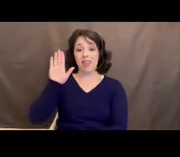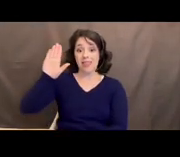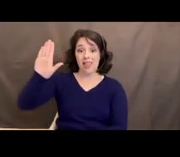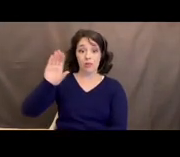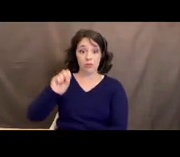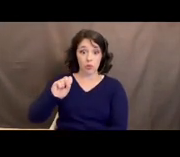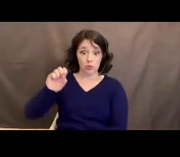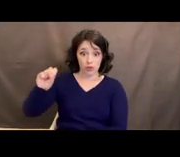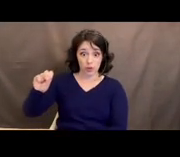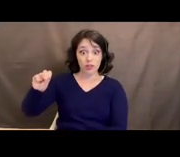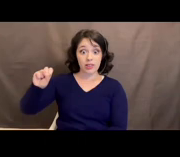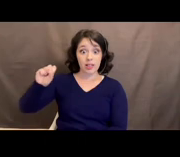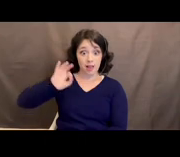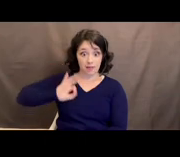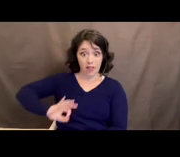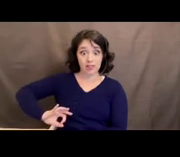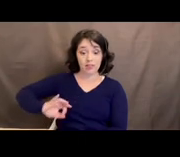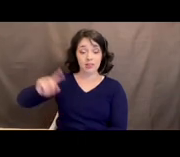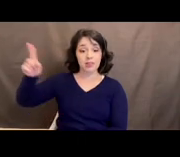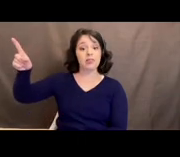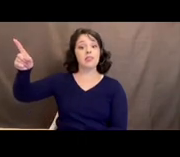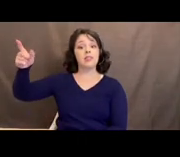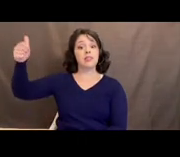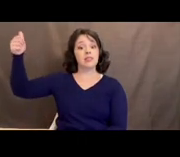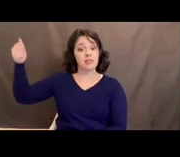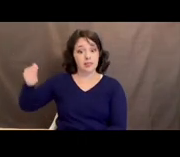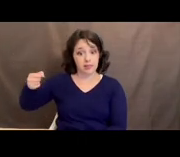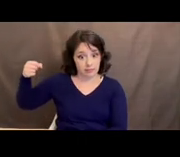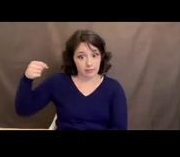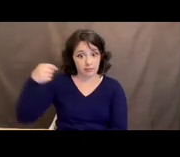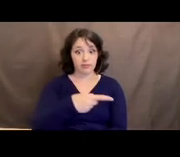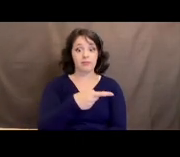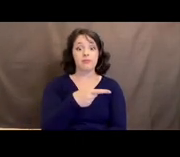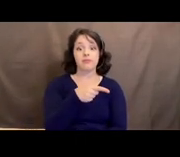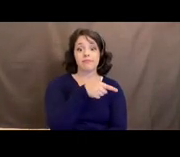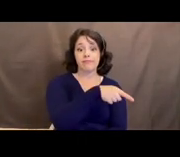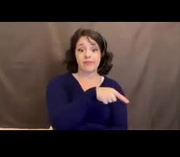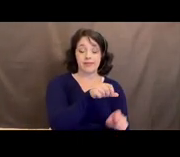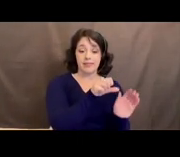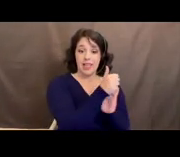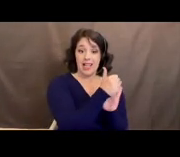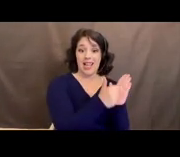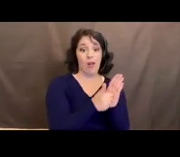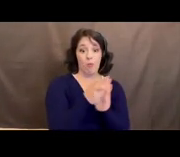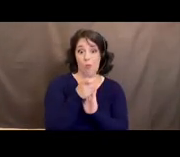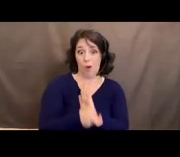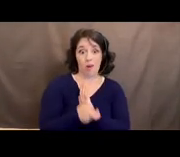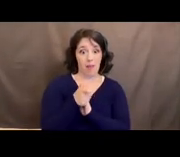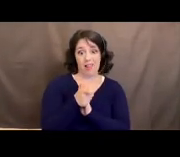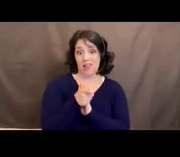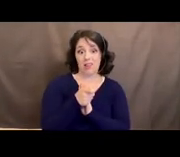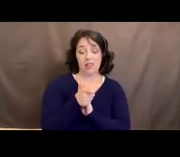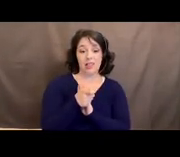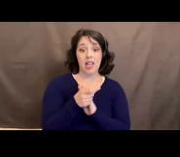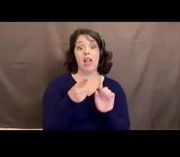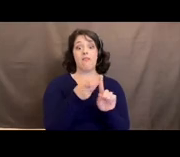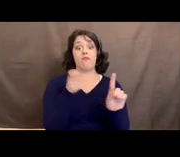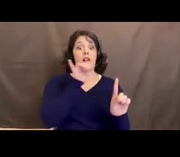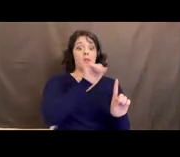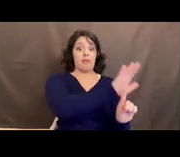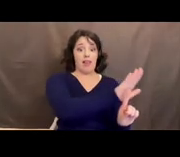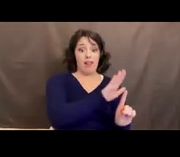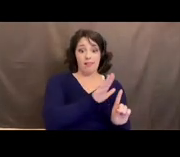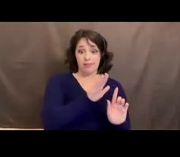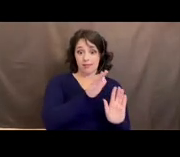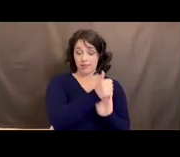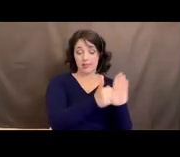and utilized from there. So we have an easy online system for that as well for organizations or individuals that want to set that